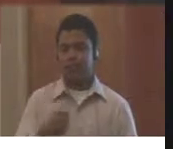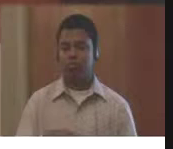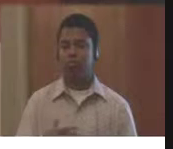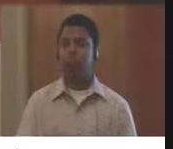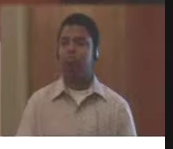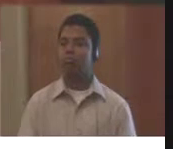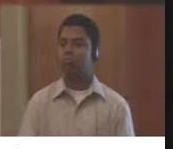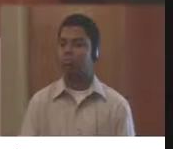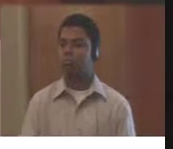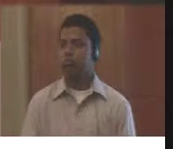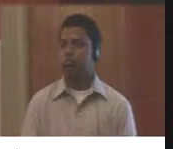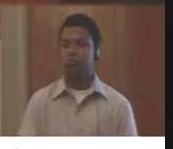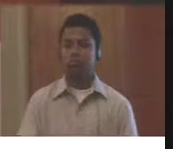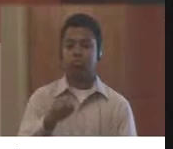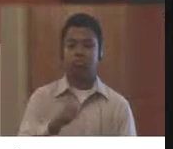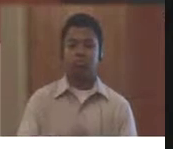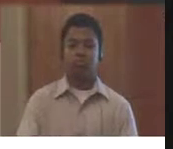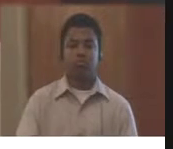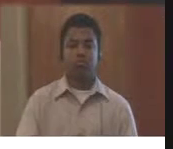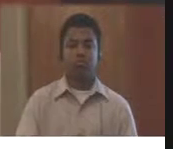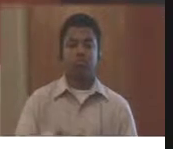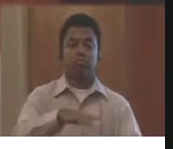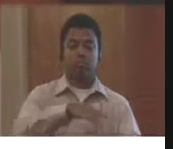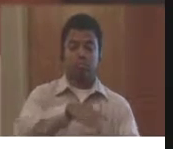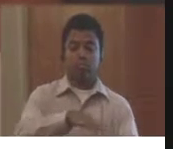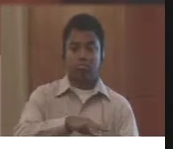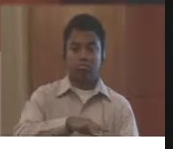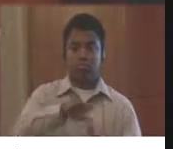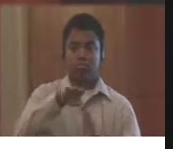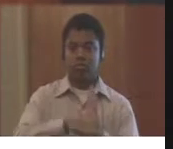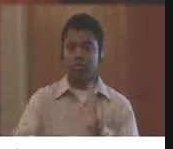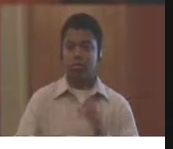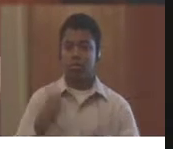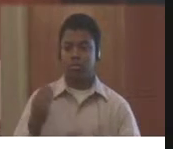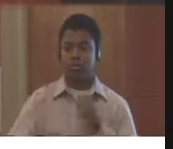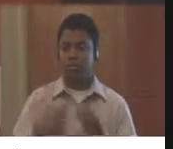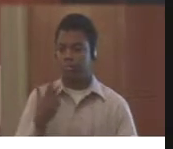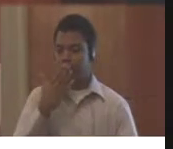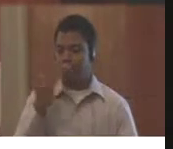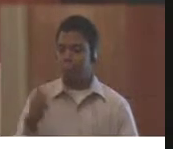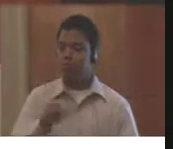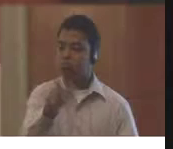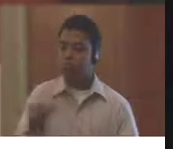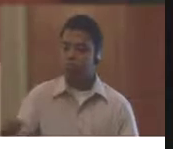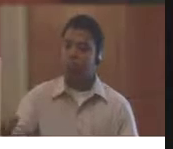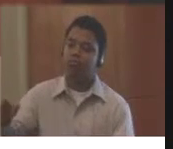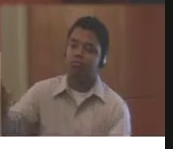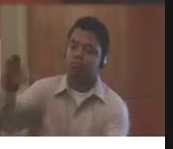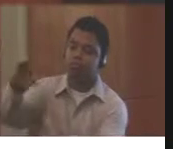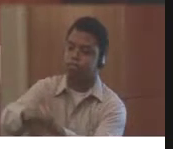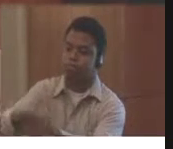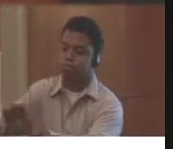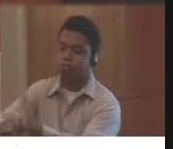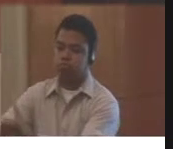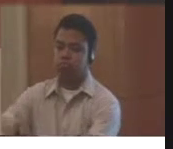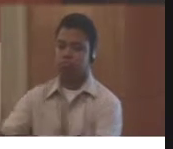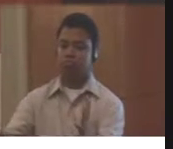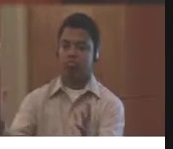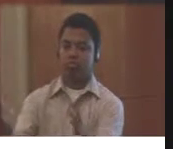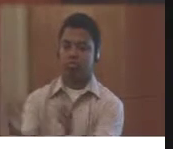we could say that for risk management problems to be reduced, it would be better to